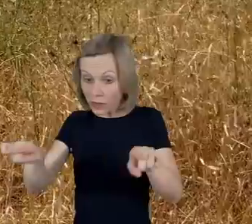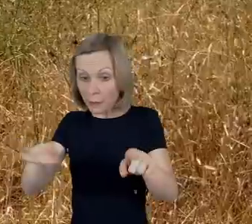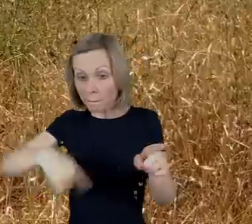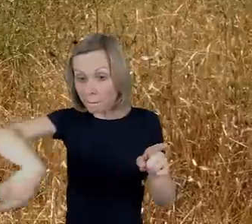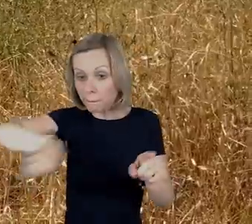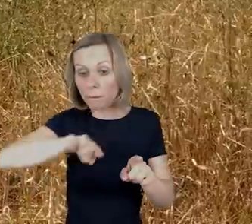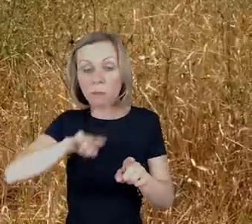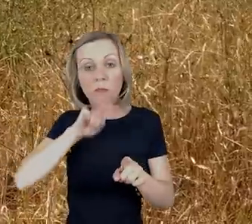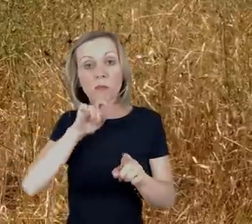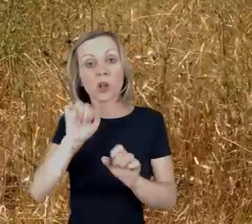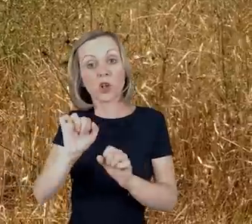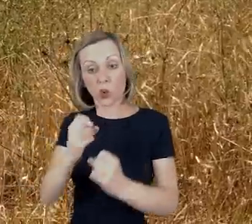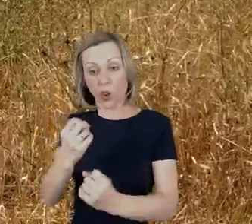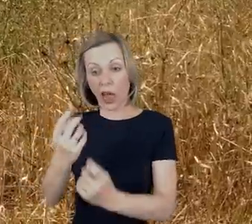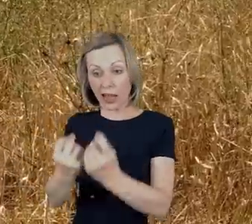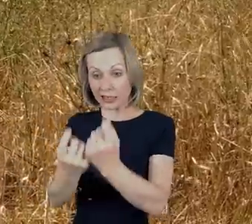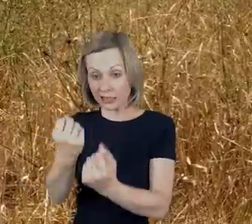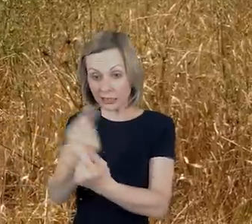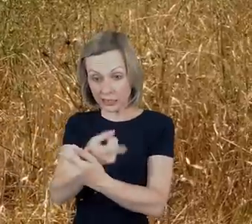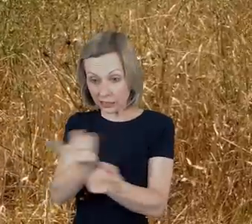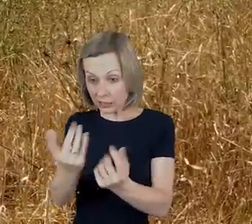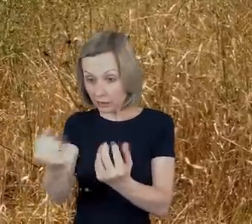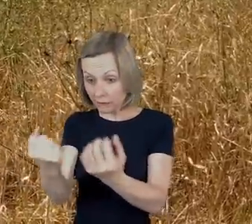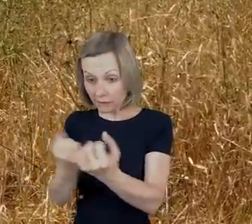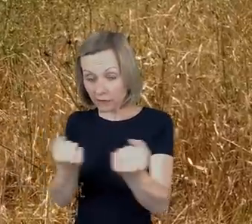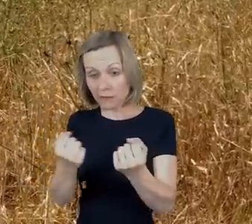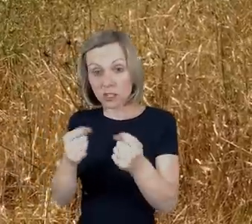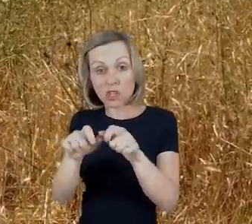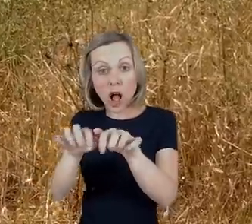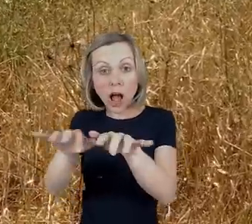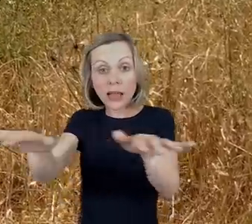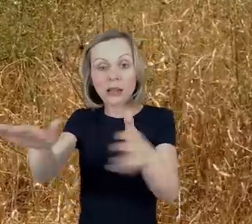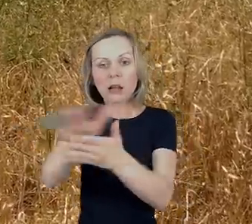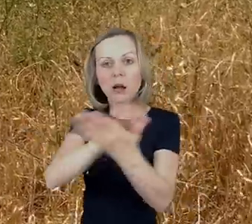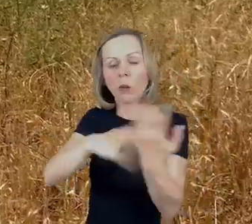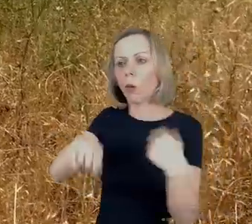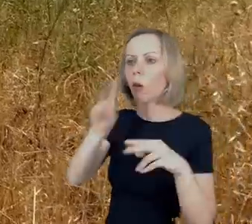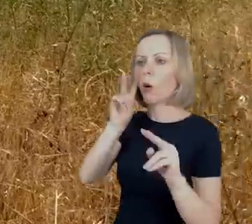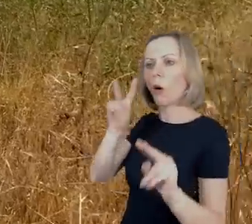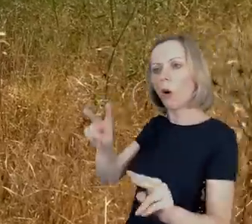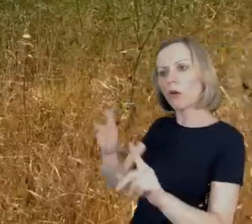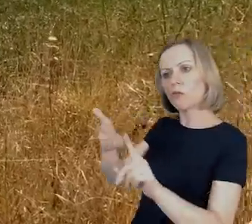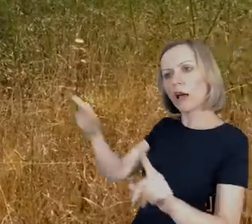they may see your good works and give glory to your Father who is in heaven.